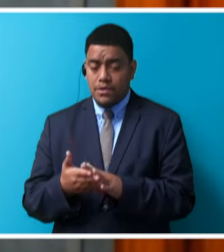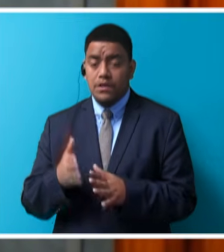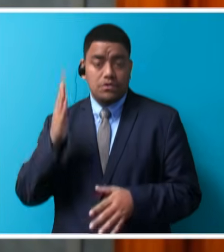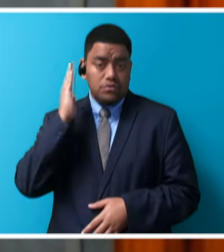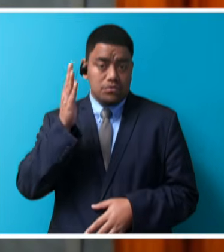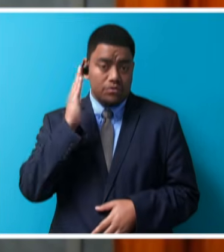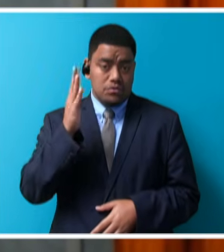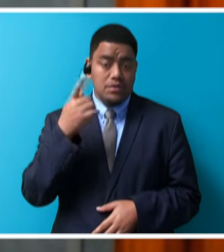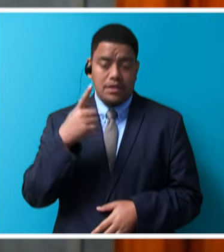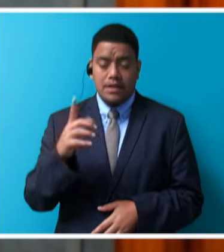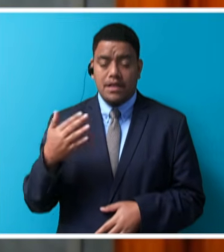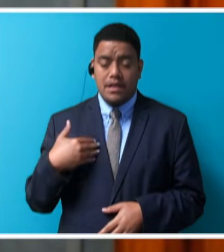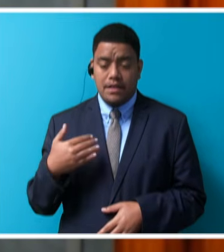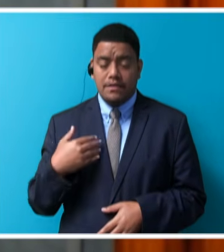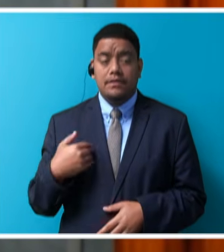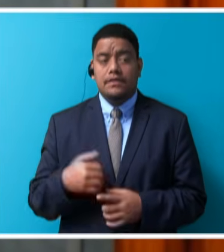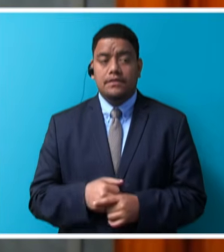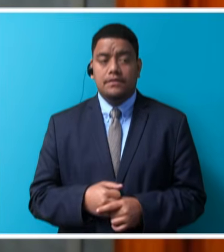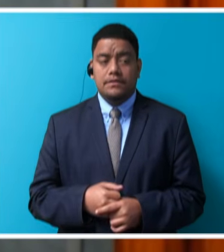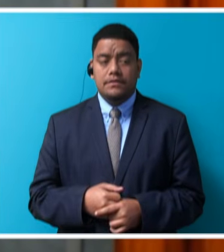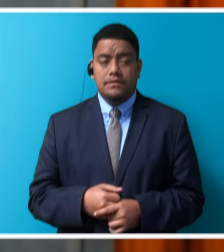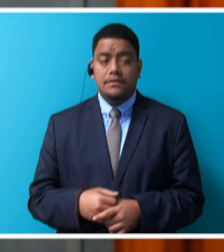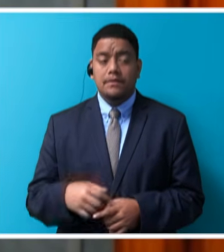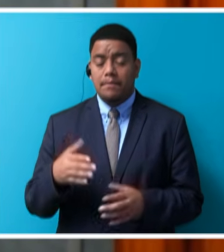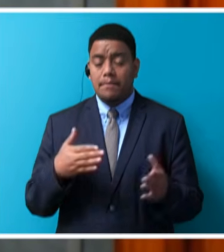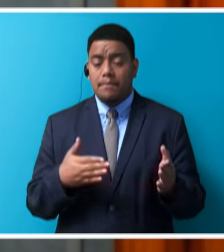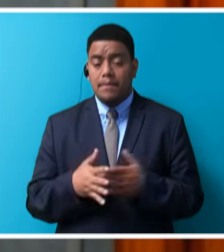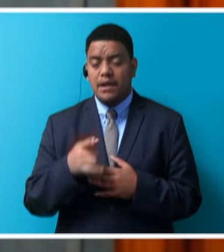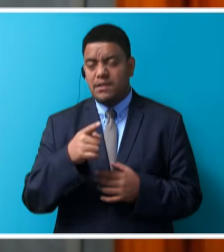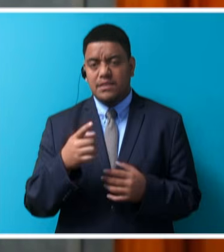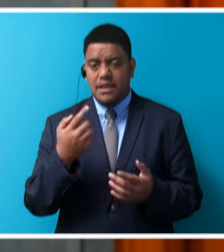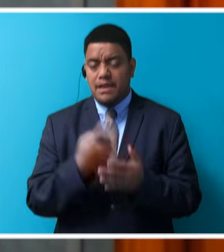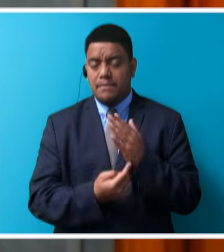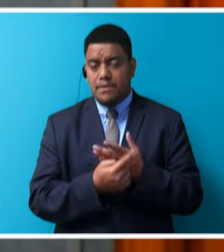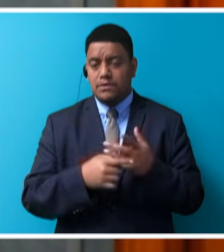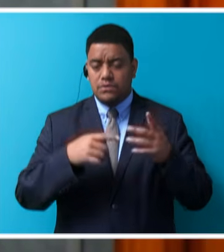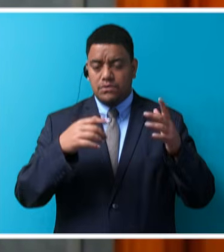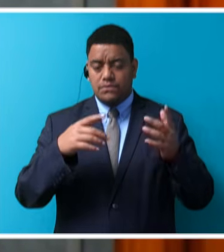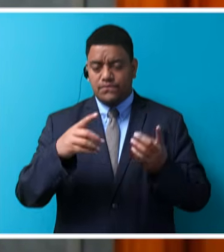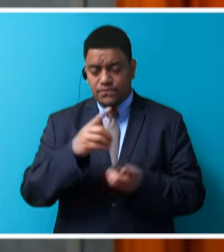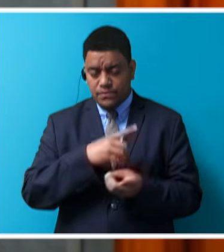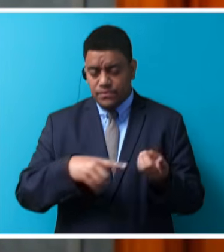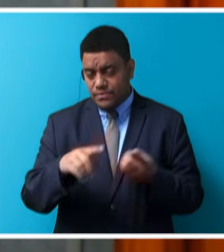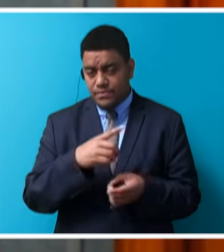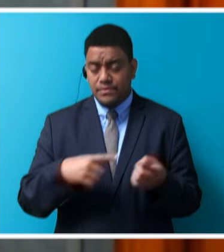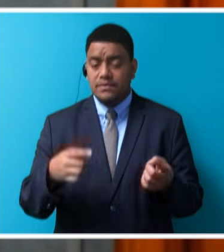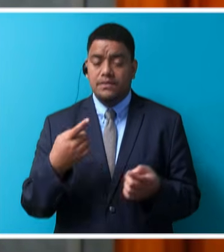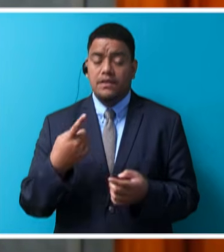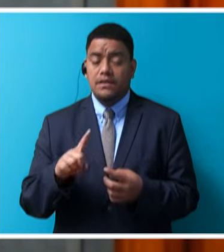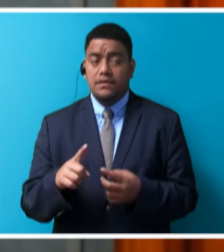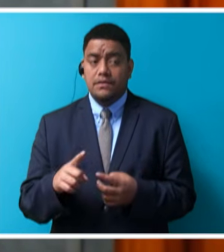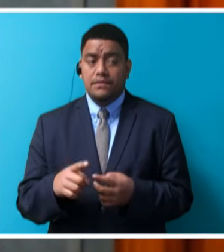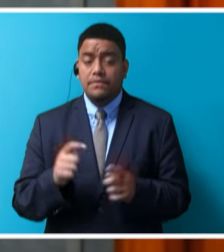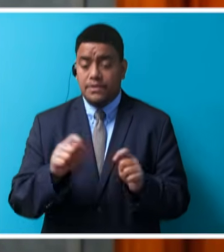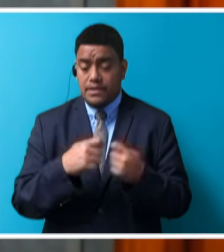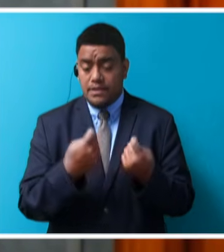schools, and health facilities affected by drought or major disruption. Divisional